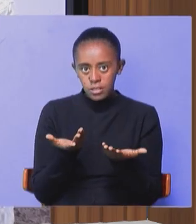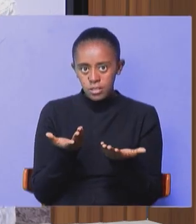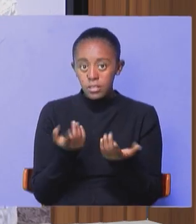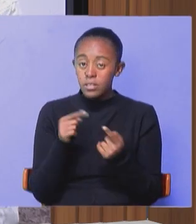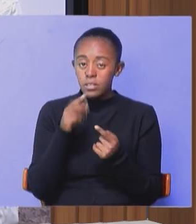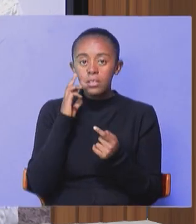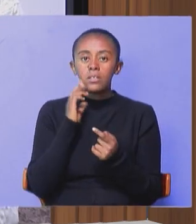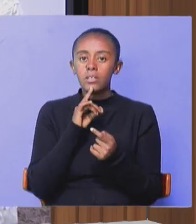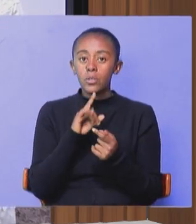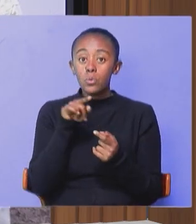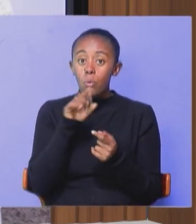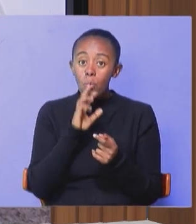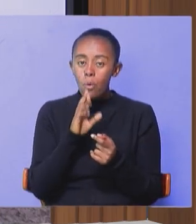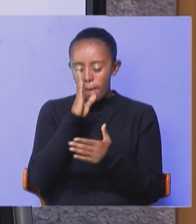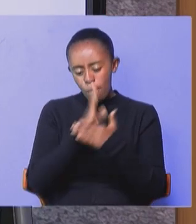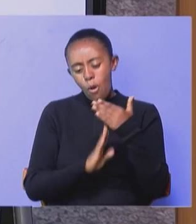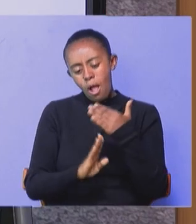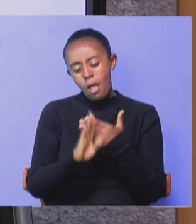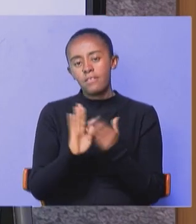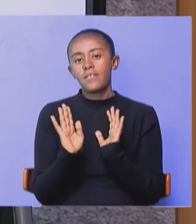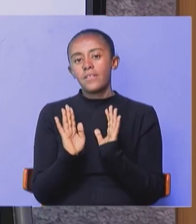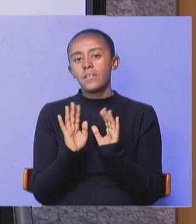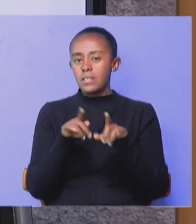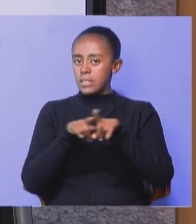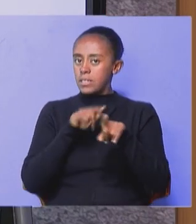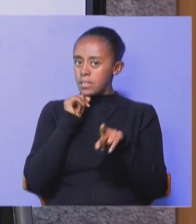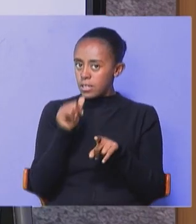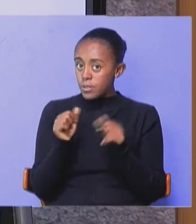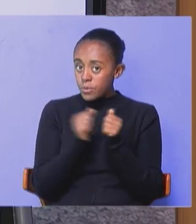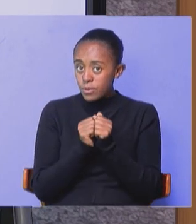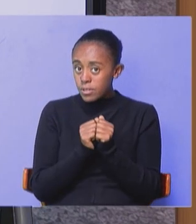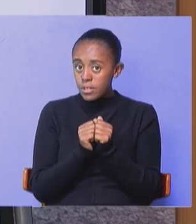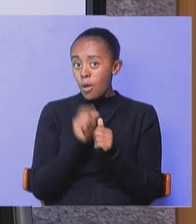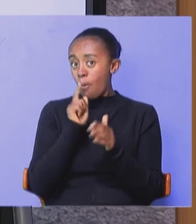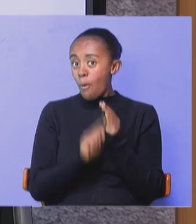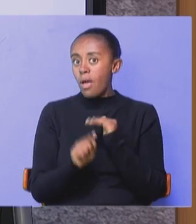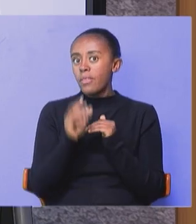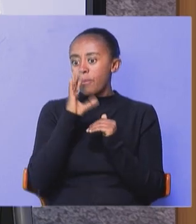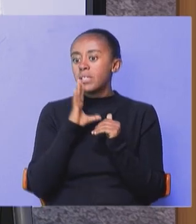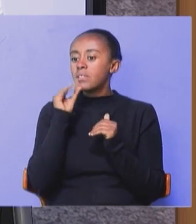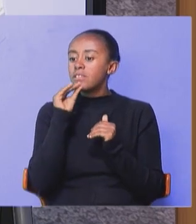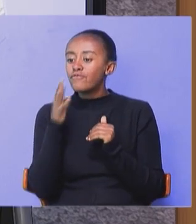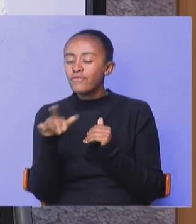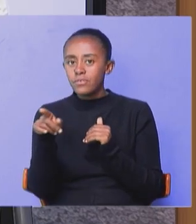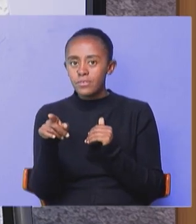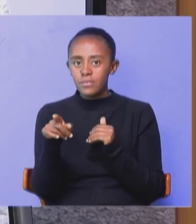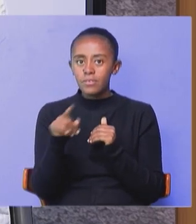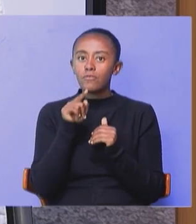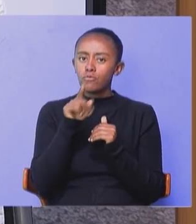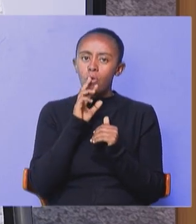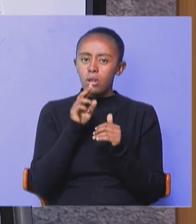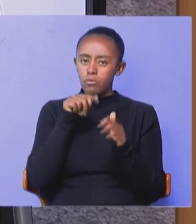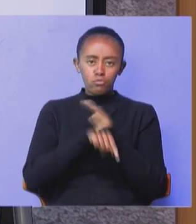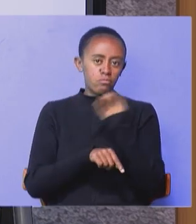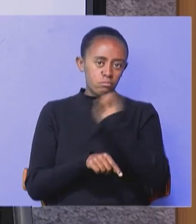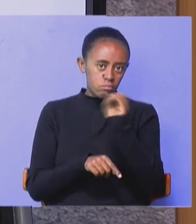the case, you are what? Politely disagreeing with what one person has said. So you are not